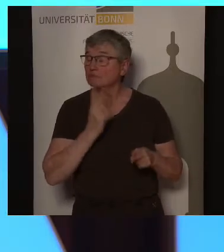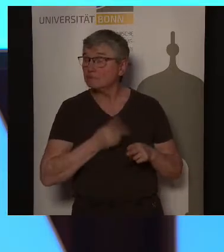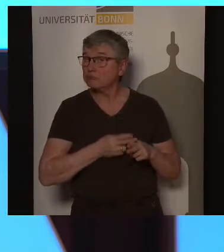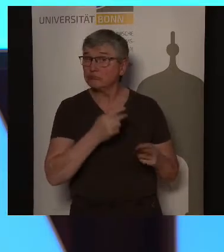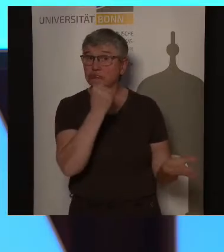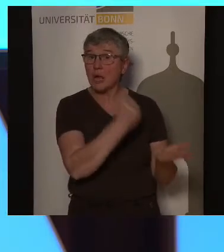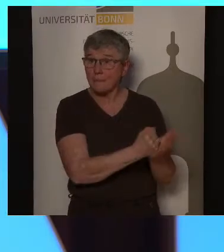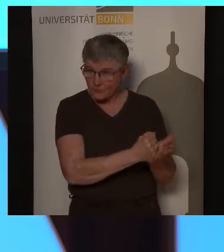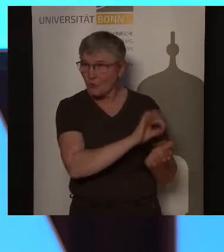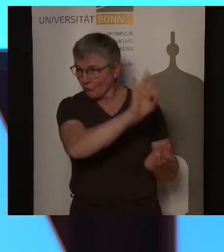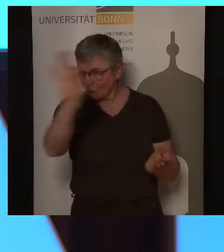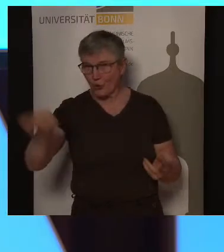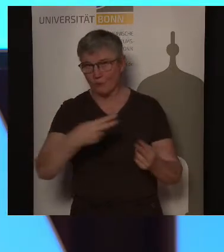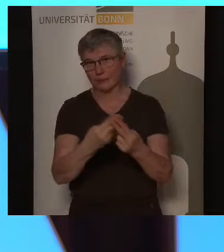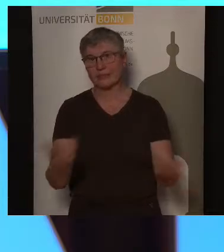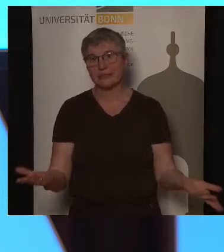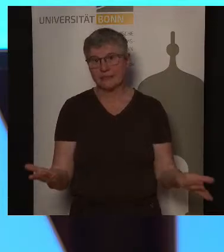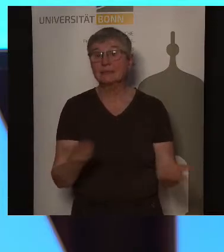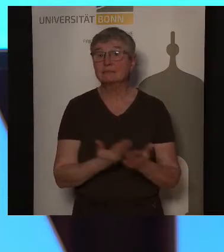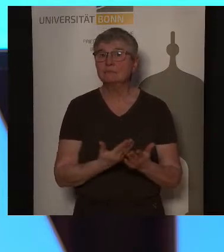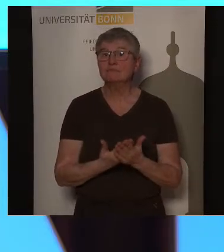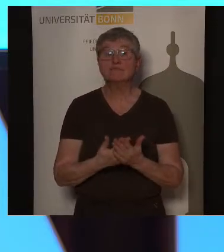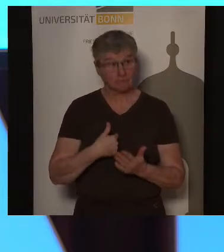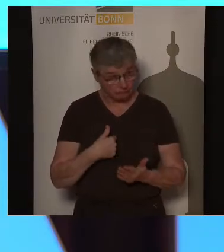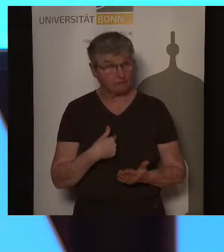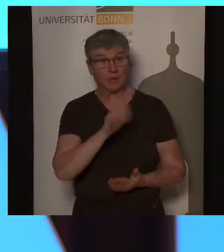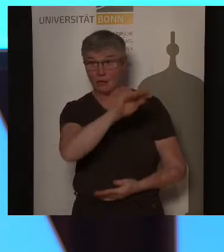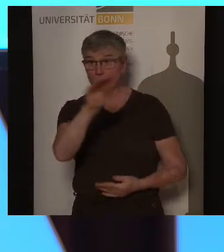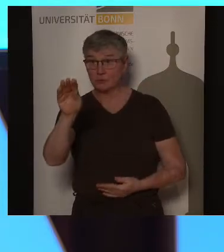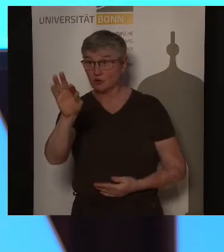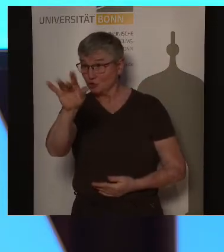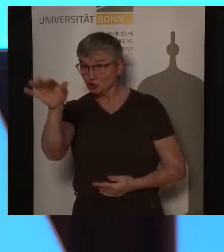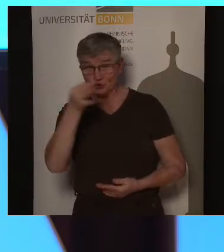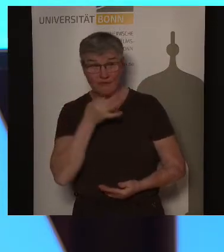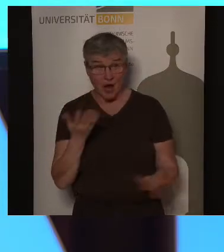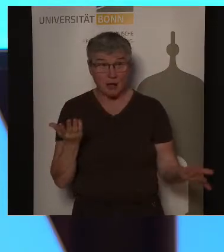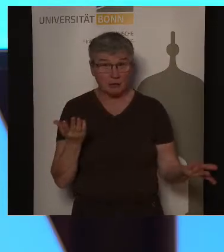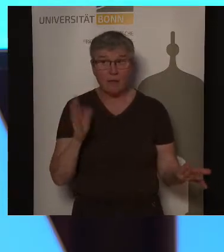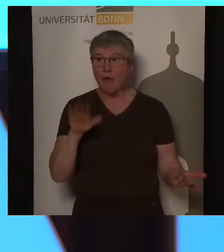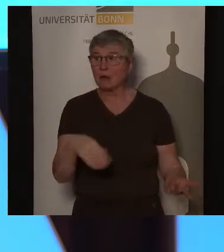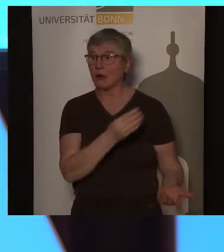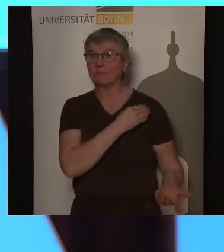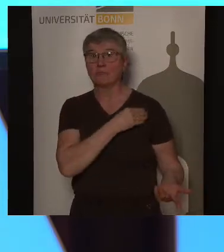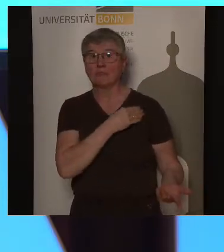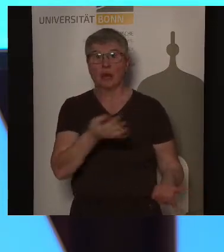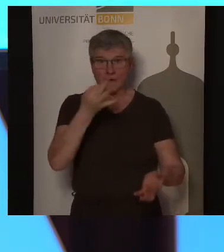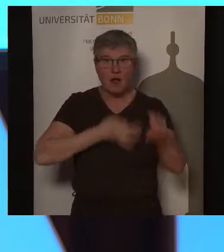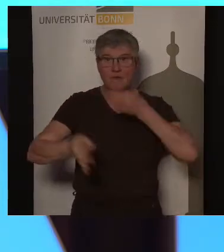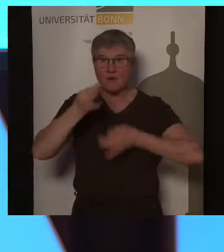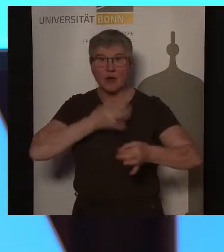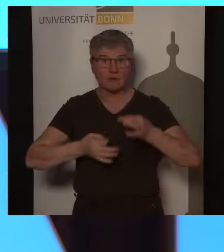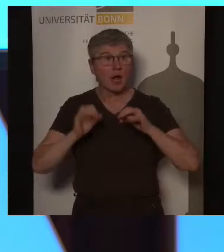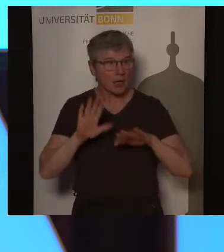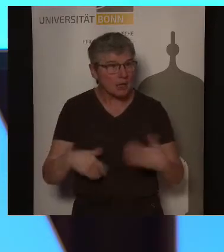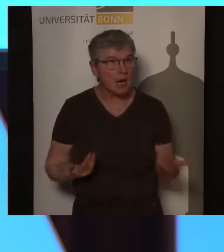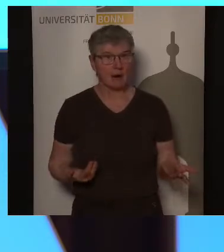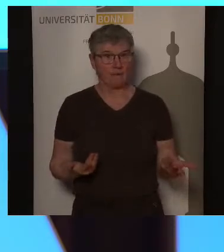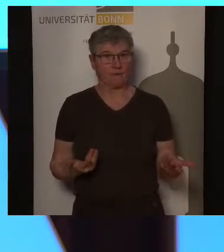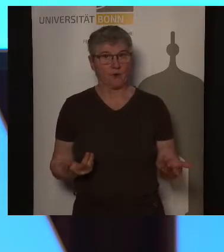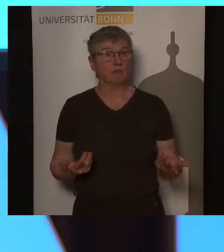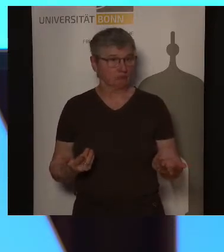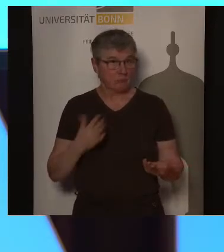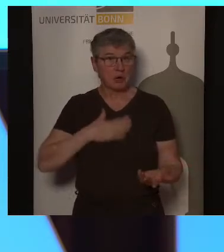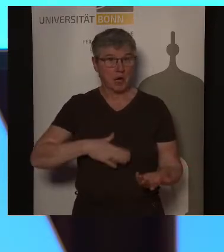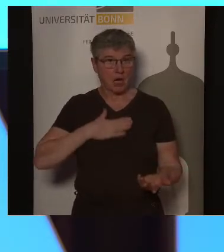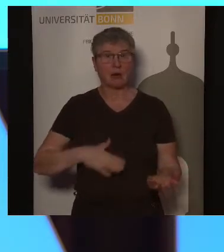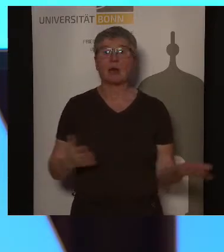there's always something you can do. And I can also only repeat, if you have any questions, please feel free to